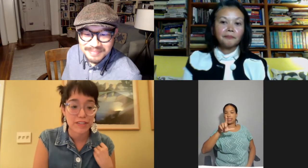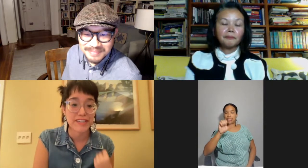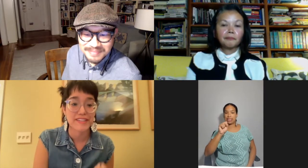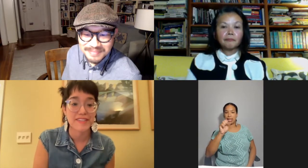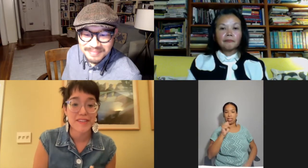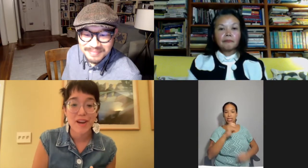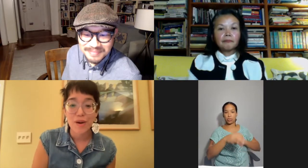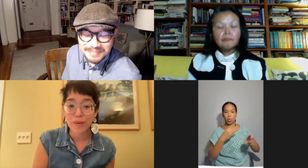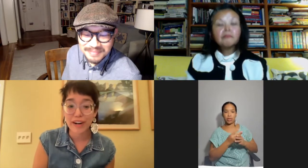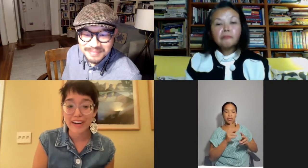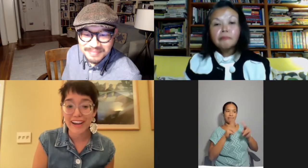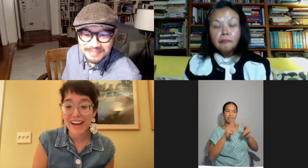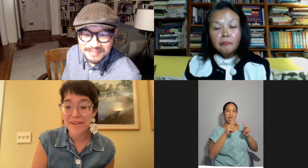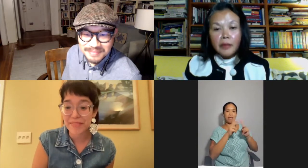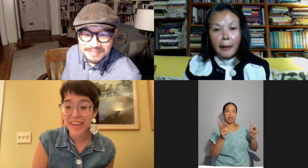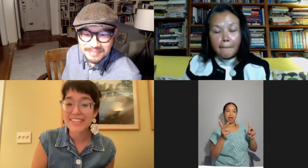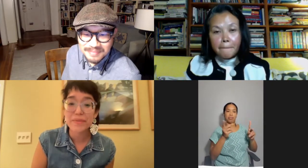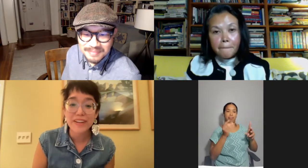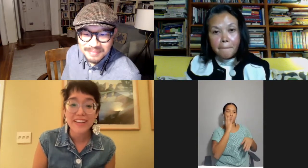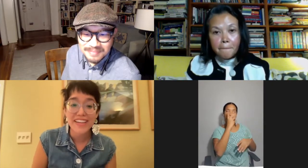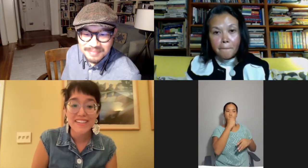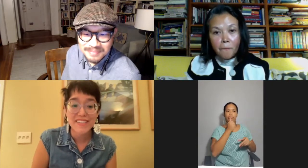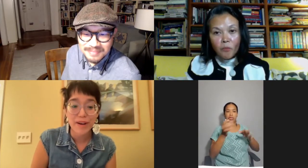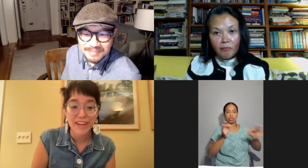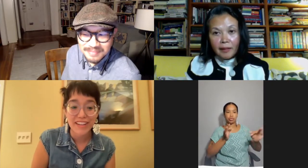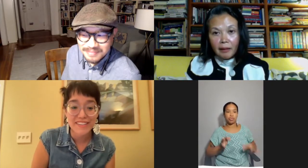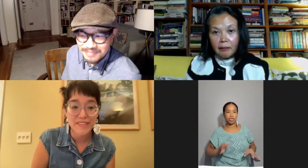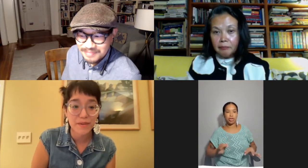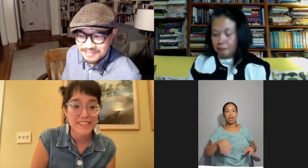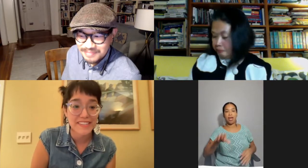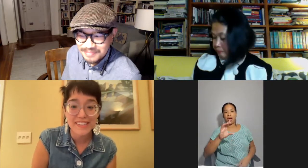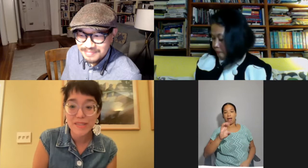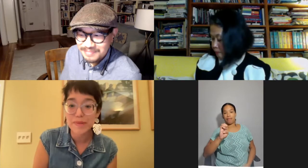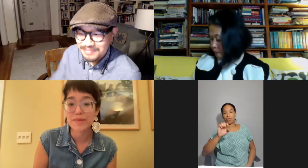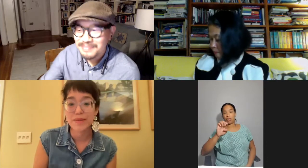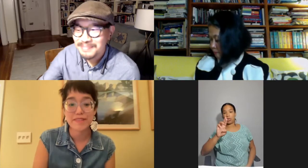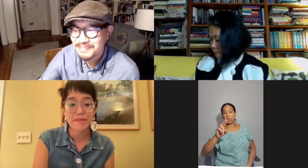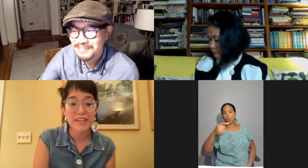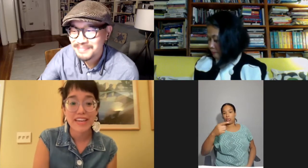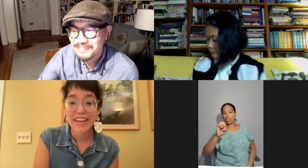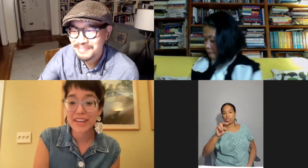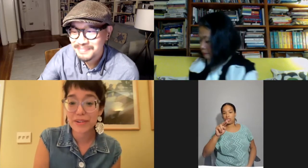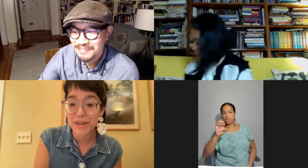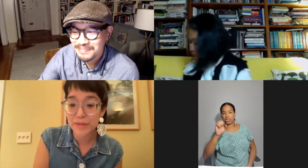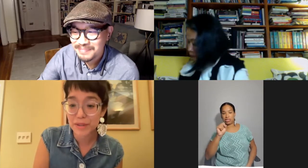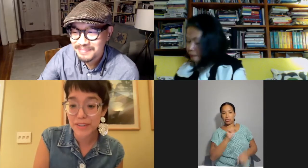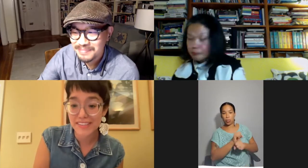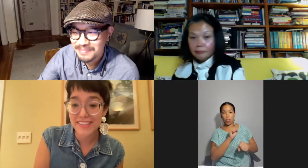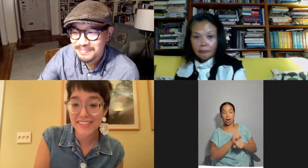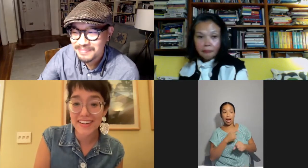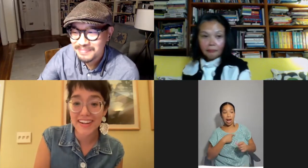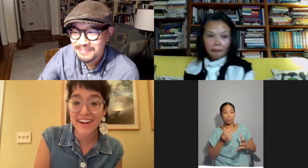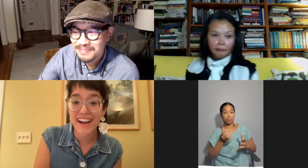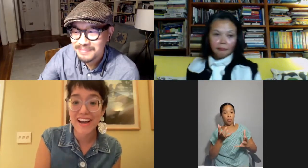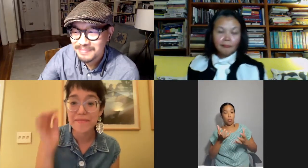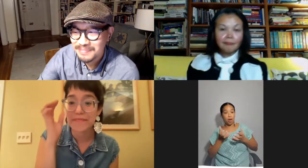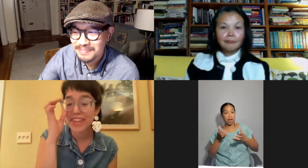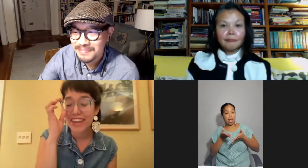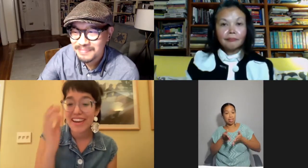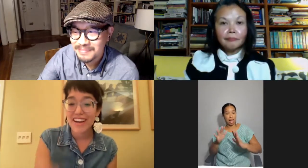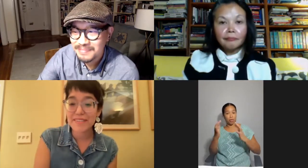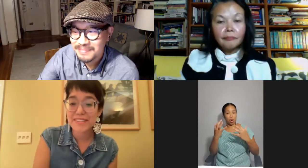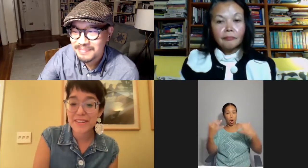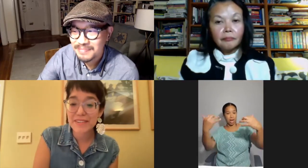of Eugene's work. I did want to get to some audience questions because we have some incredible questions here.